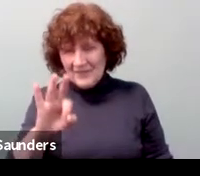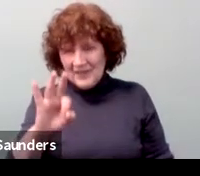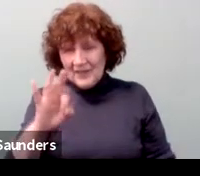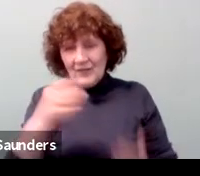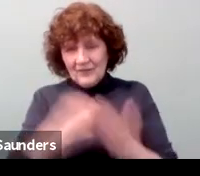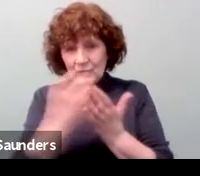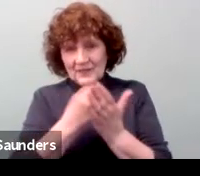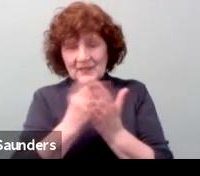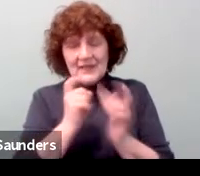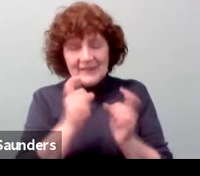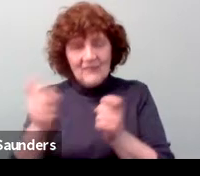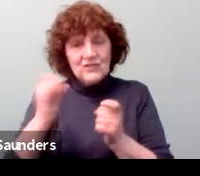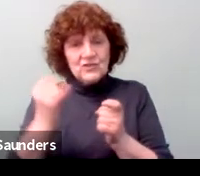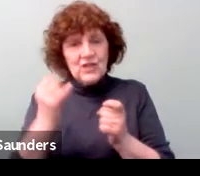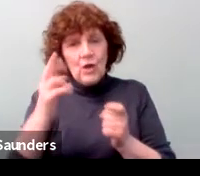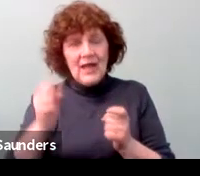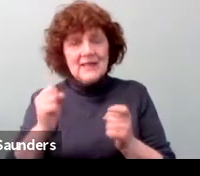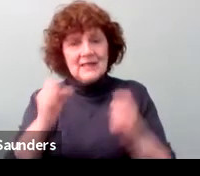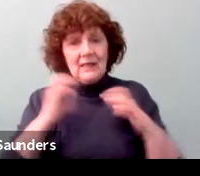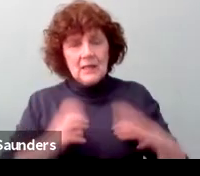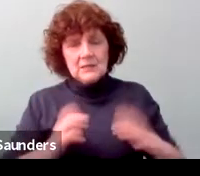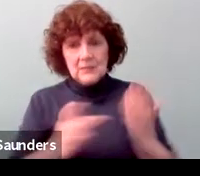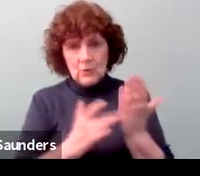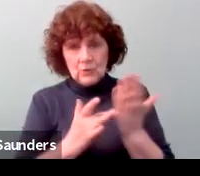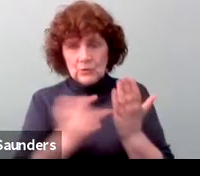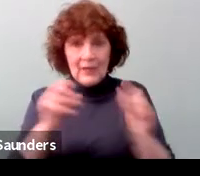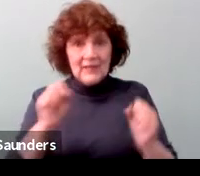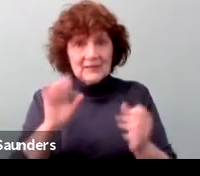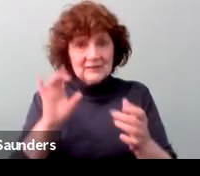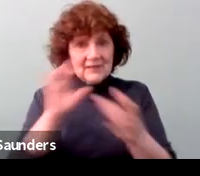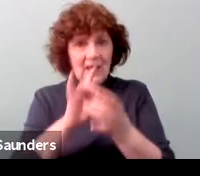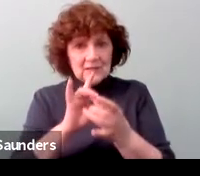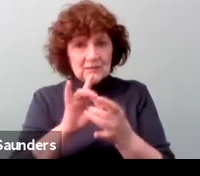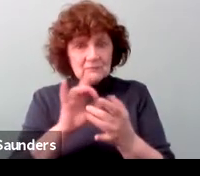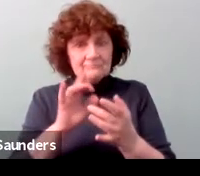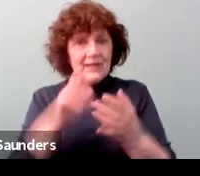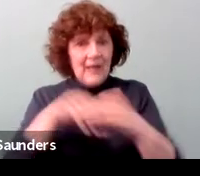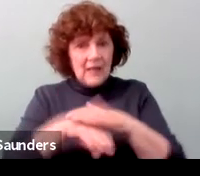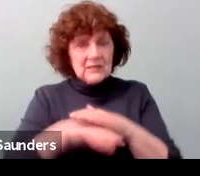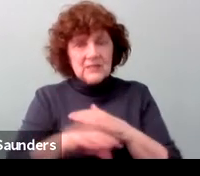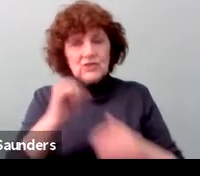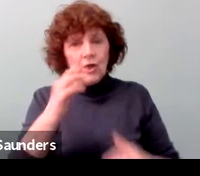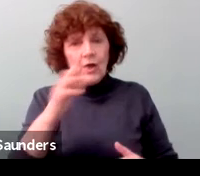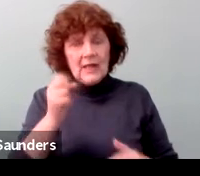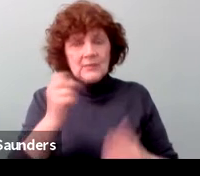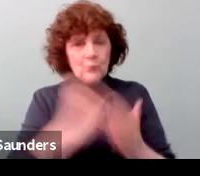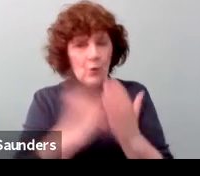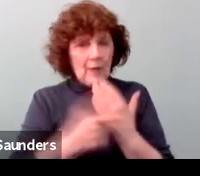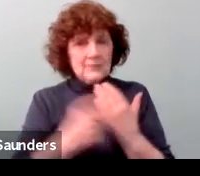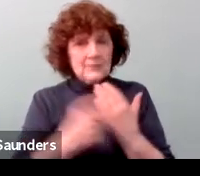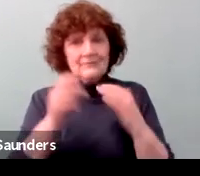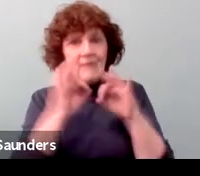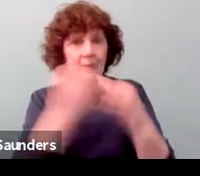to enable them to connect to JRS programs, their families, and friends in order to combat